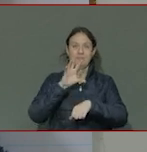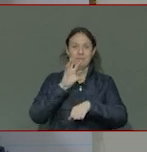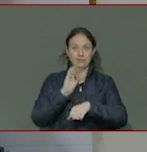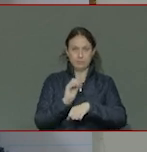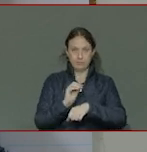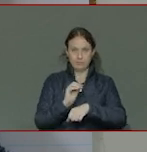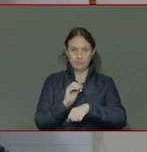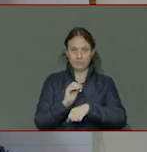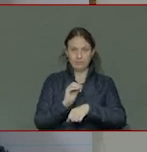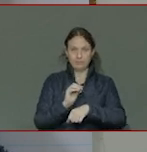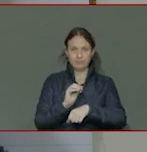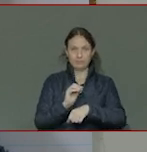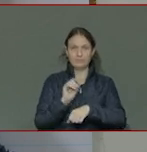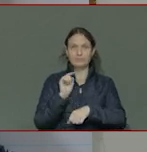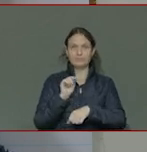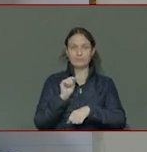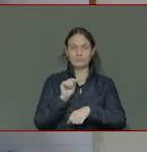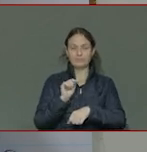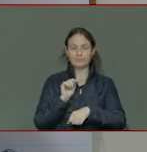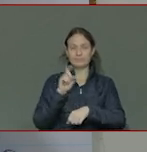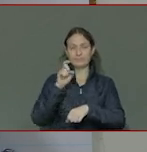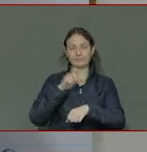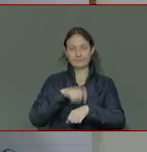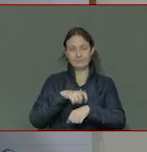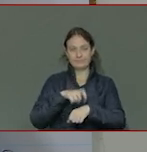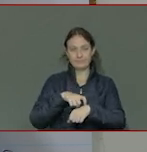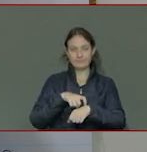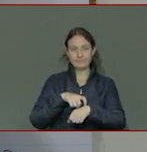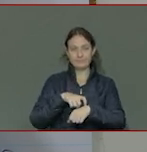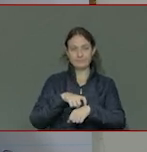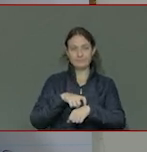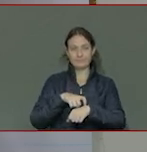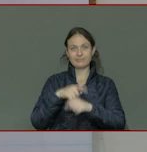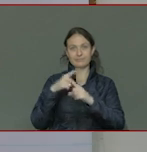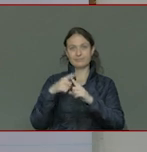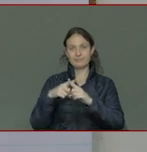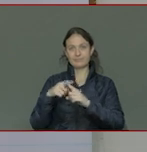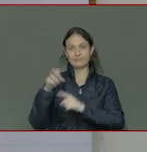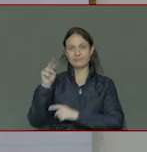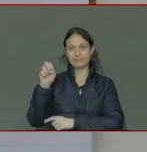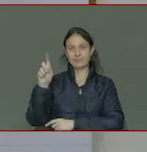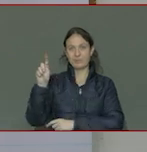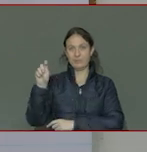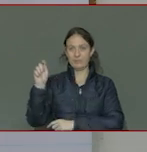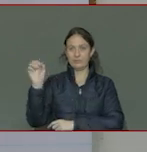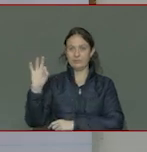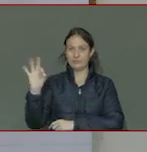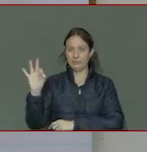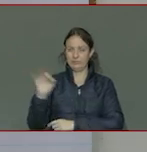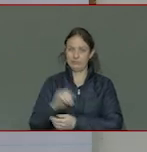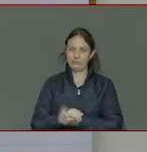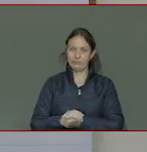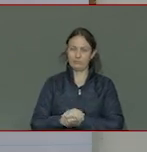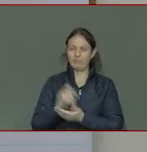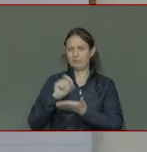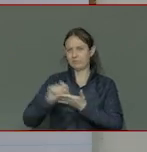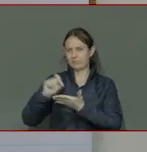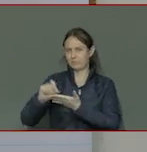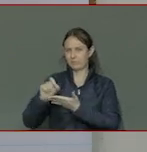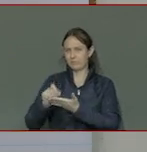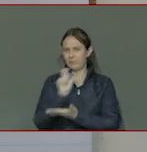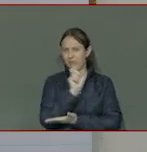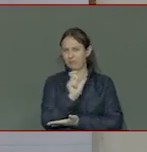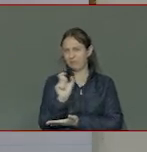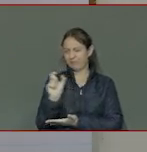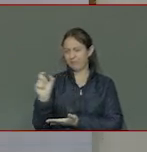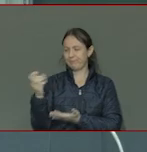the product of the time it takes and the net force on the object. So you can write it down, but you'll